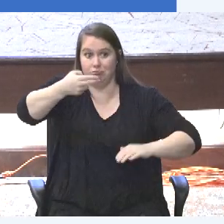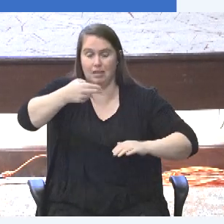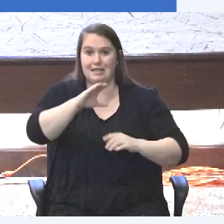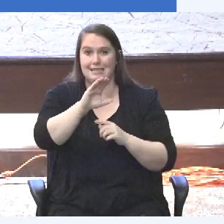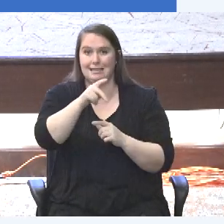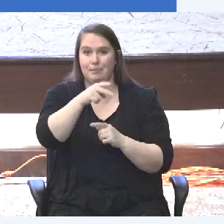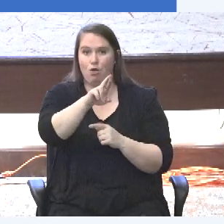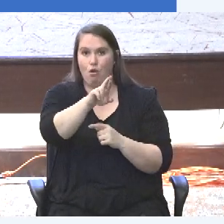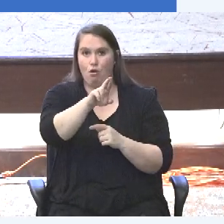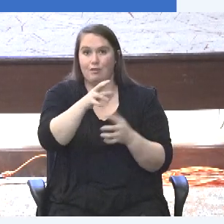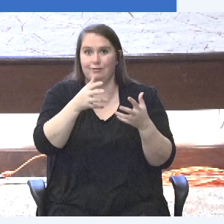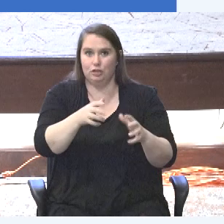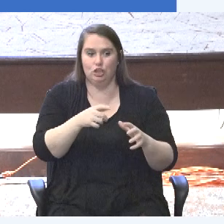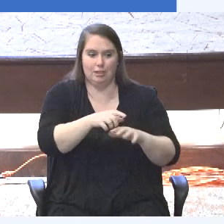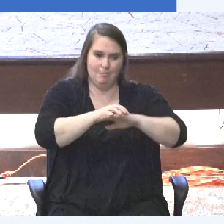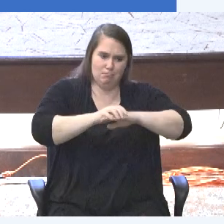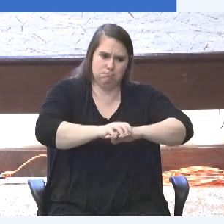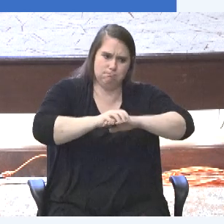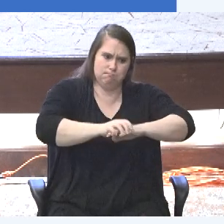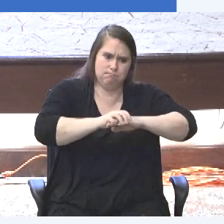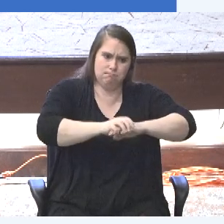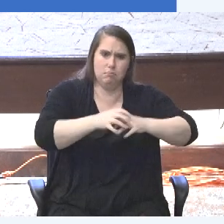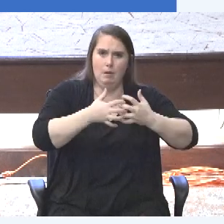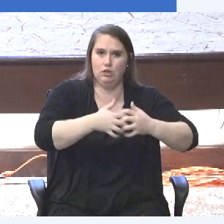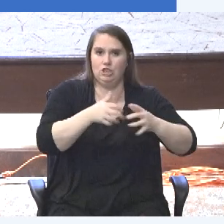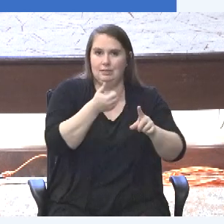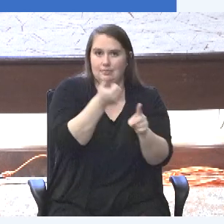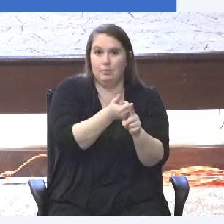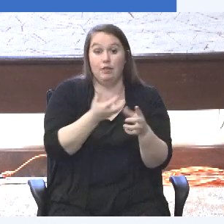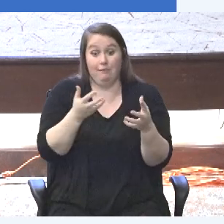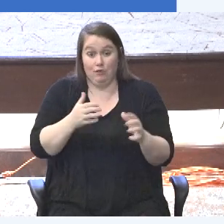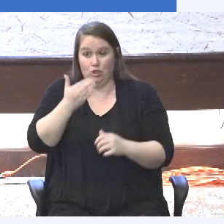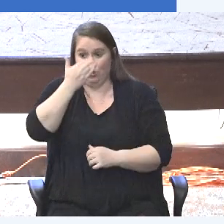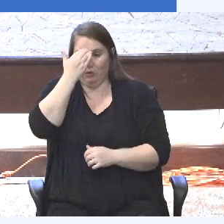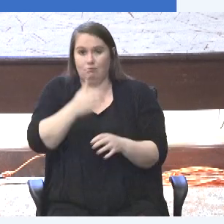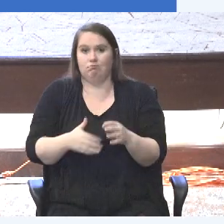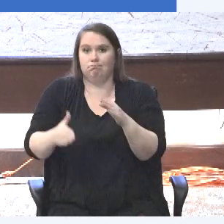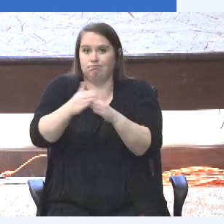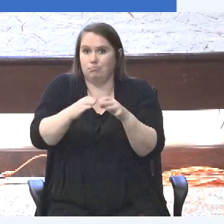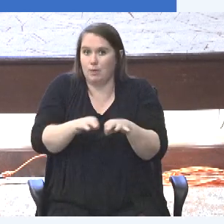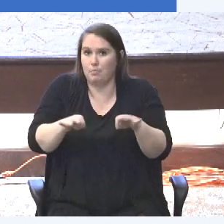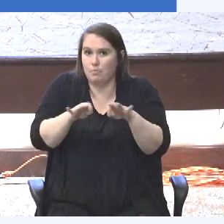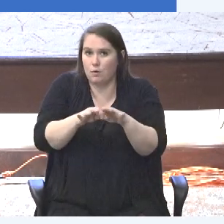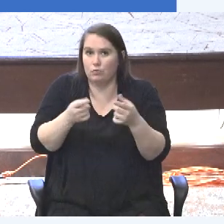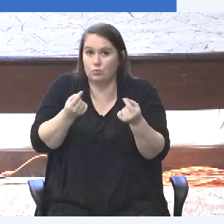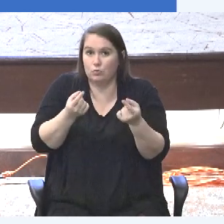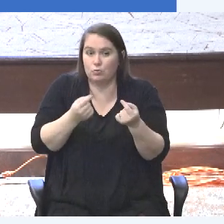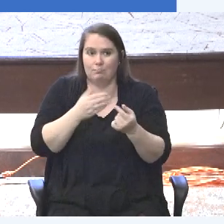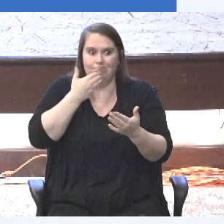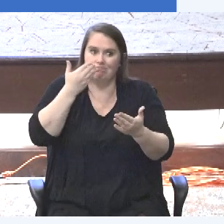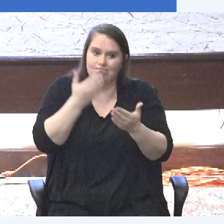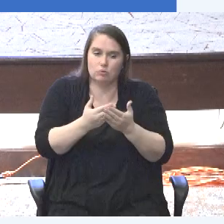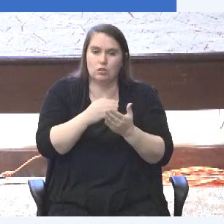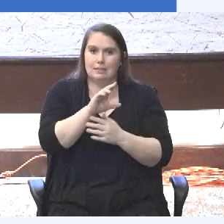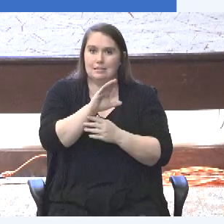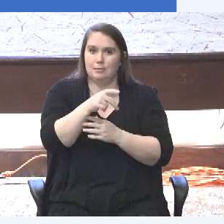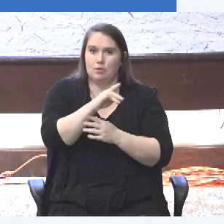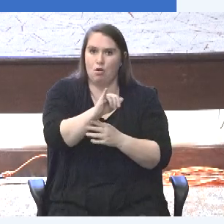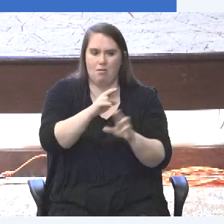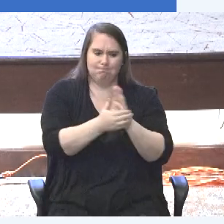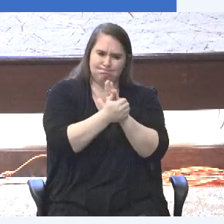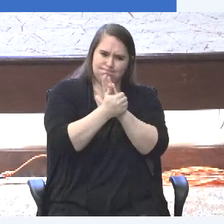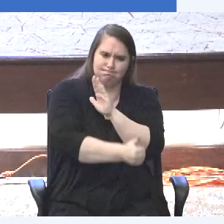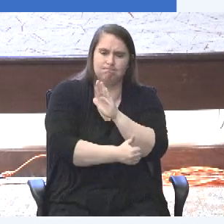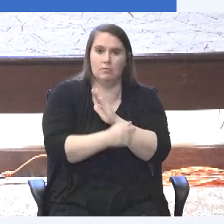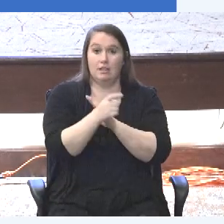patient in cardiac arrest. This is important because we know one of the most important factors in treatments we can do is to provide good CPR. So far, these devices